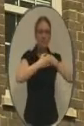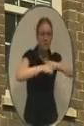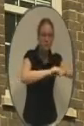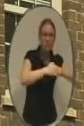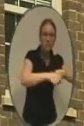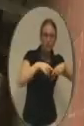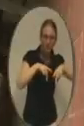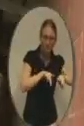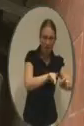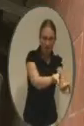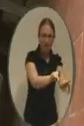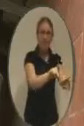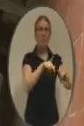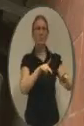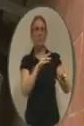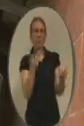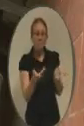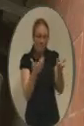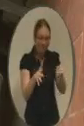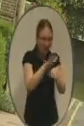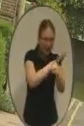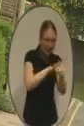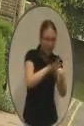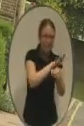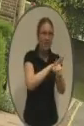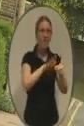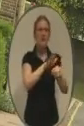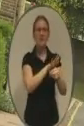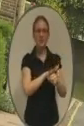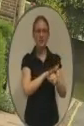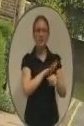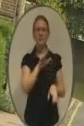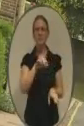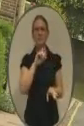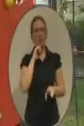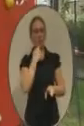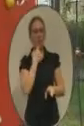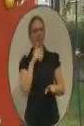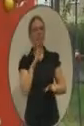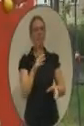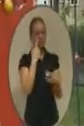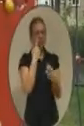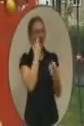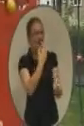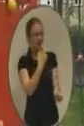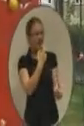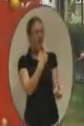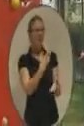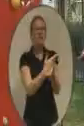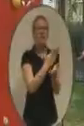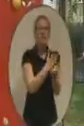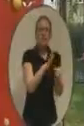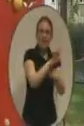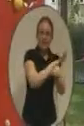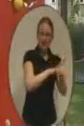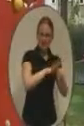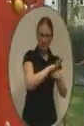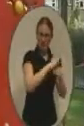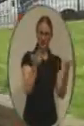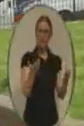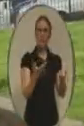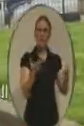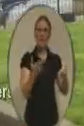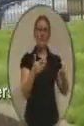shared windows, bin chutes and chambers, suite paths, estate roads and play areas. We will take